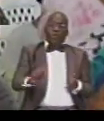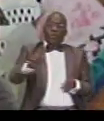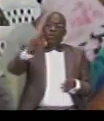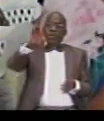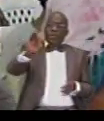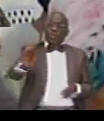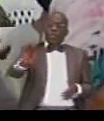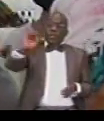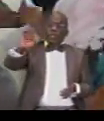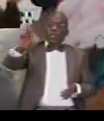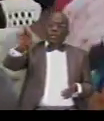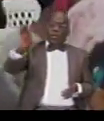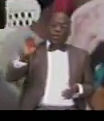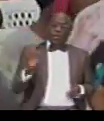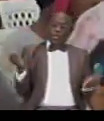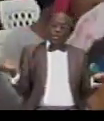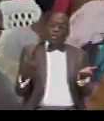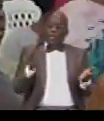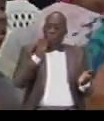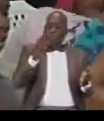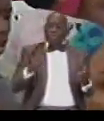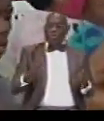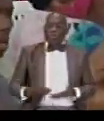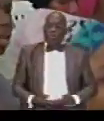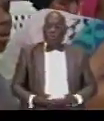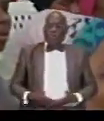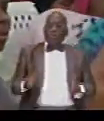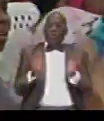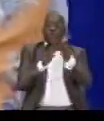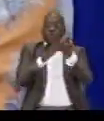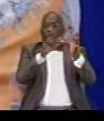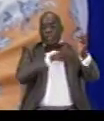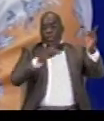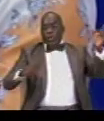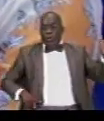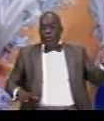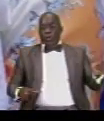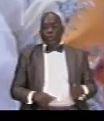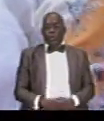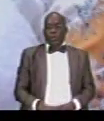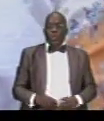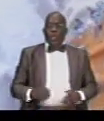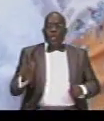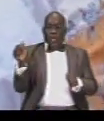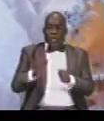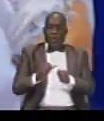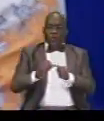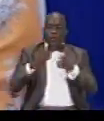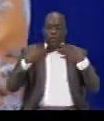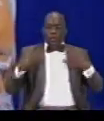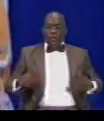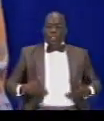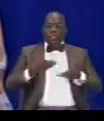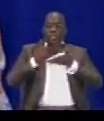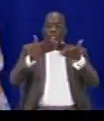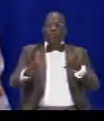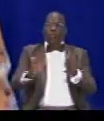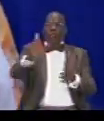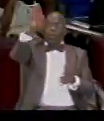baby. Praise the Lord! Everybody shout, the God of wonders.